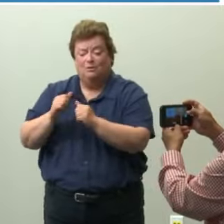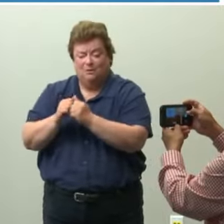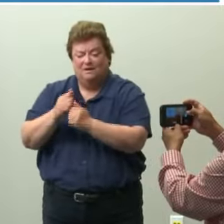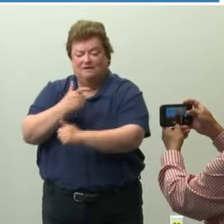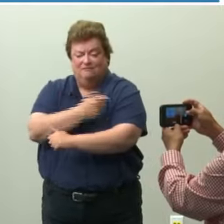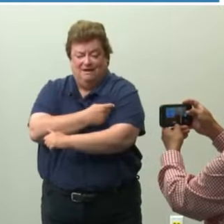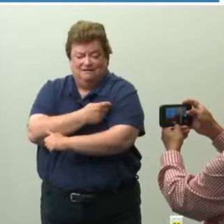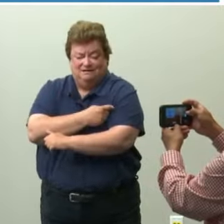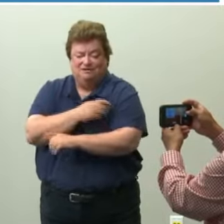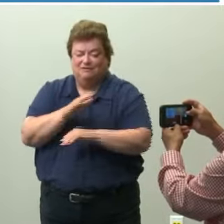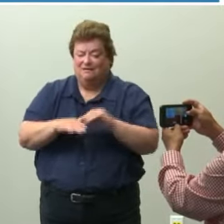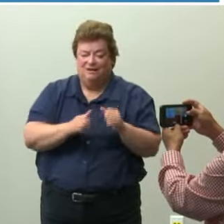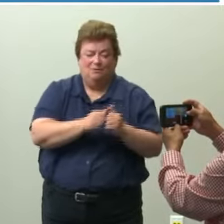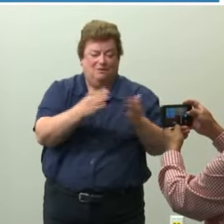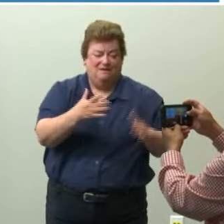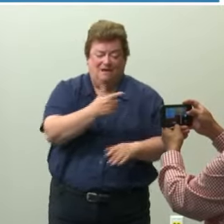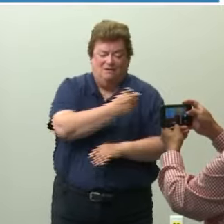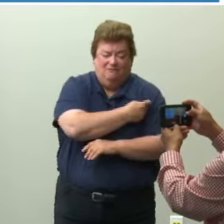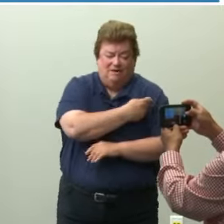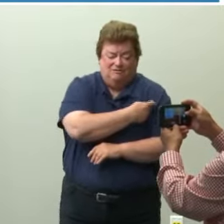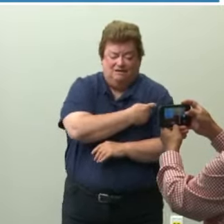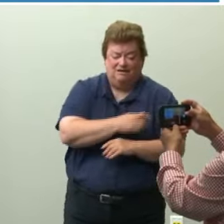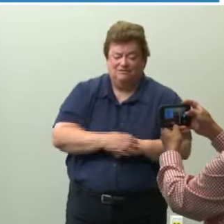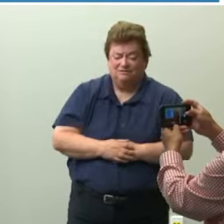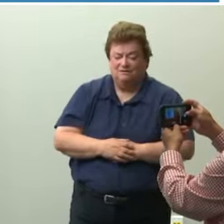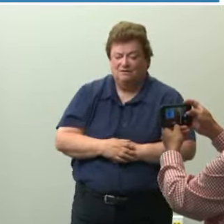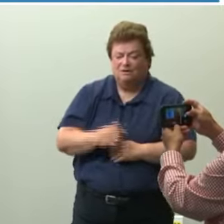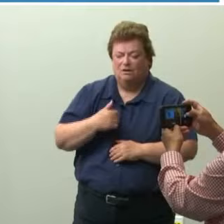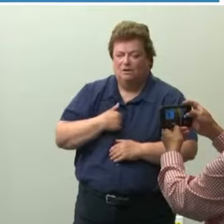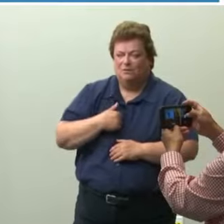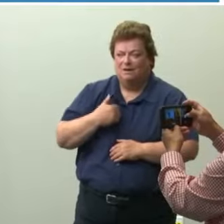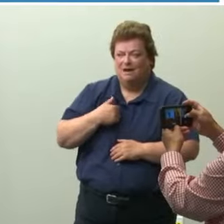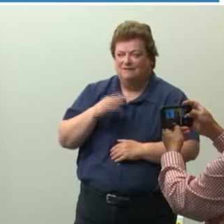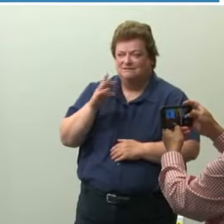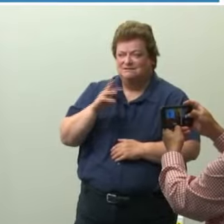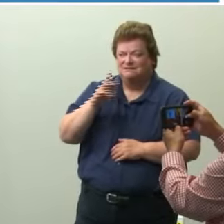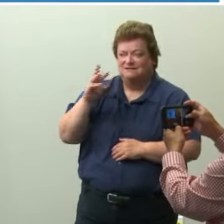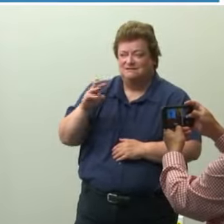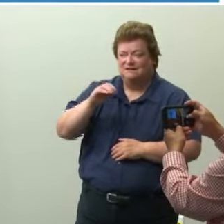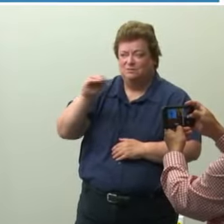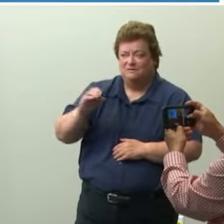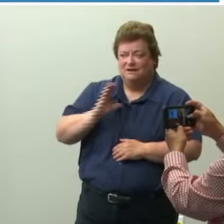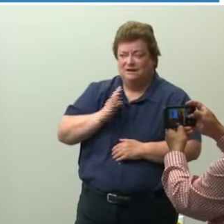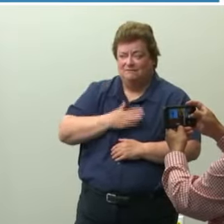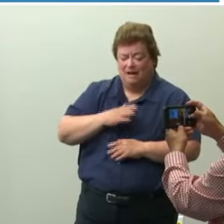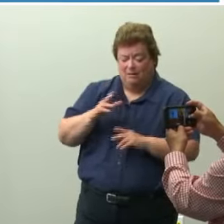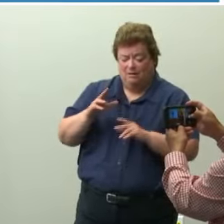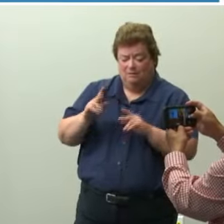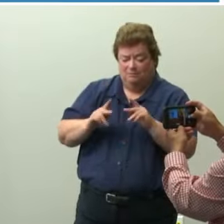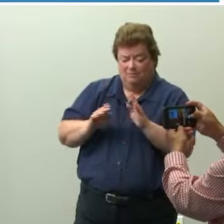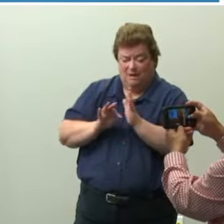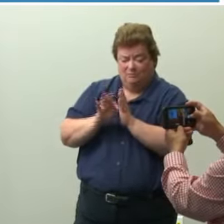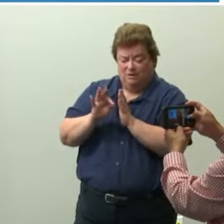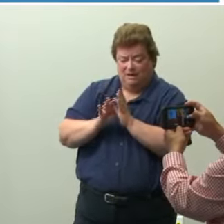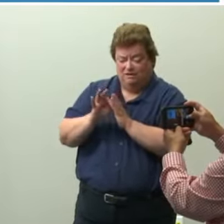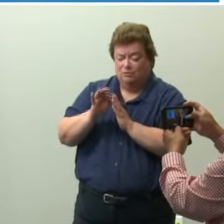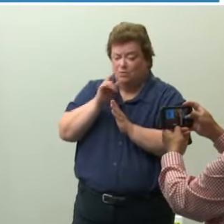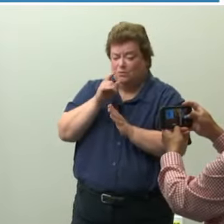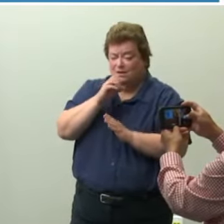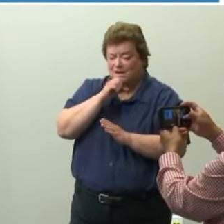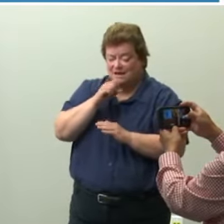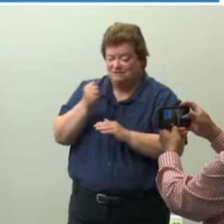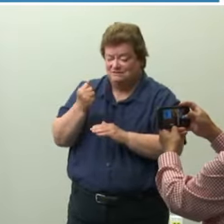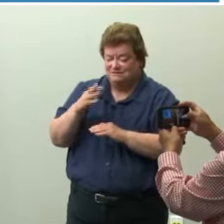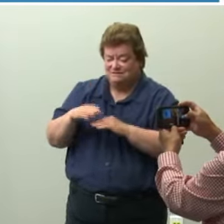it. We currently have almost 66% of our population 16 years and older